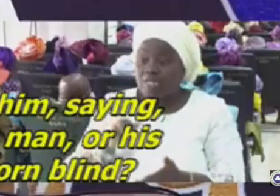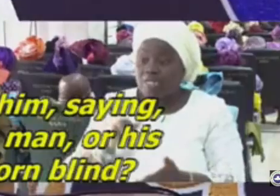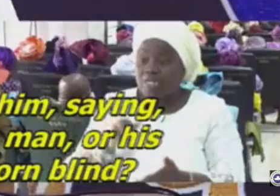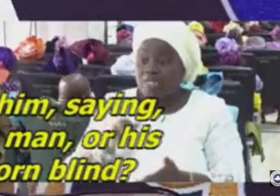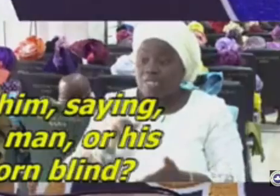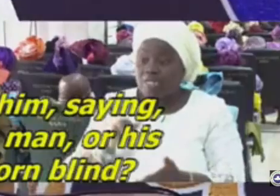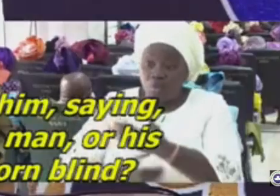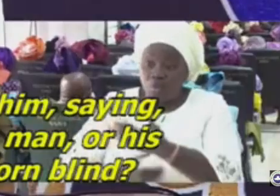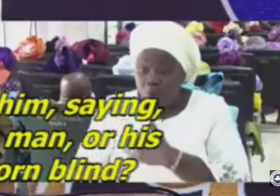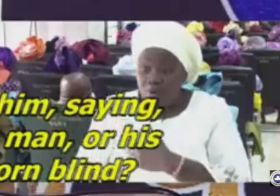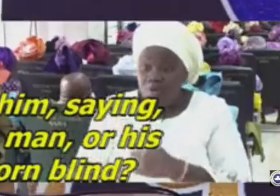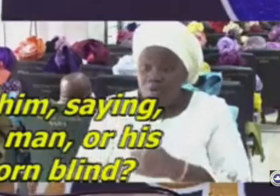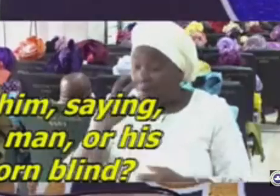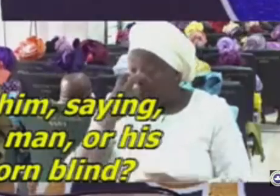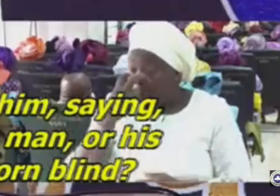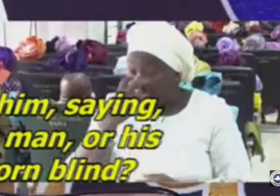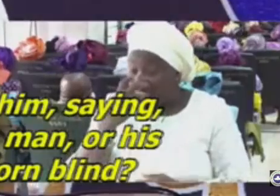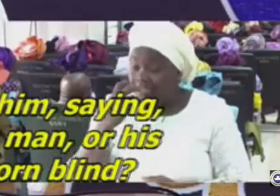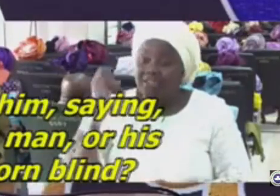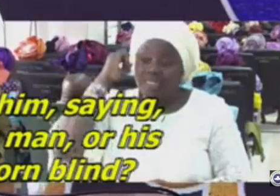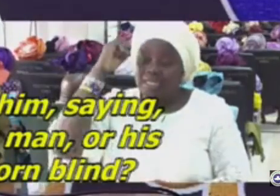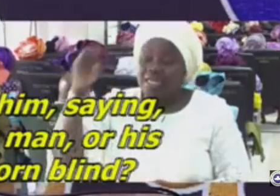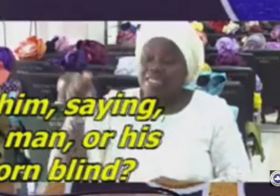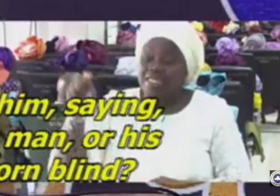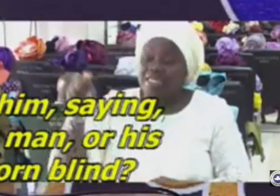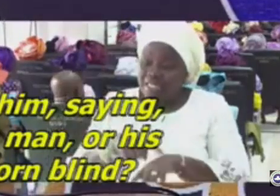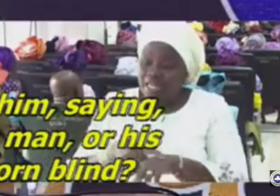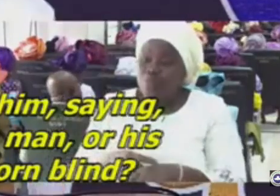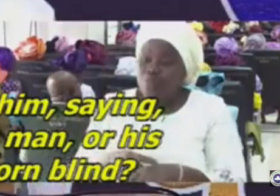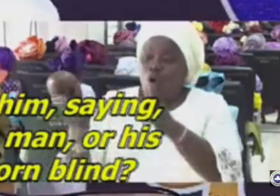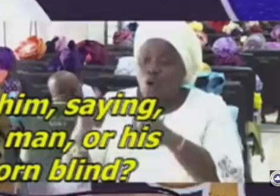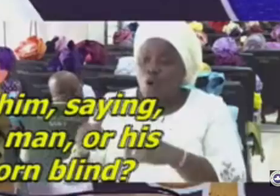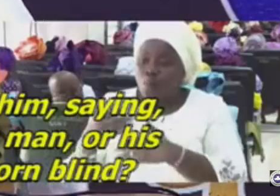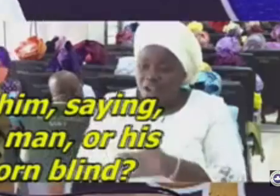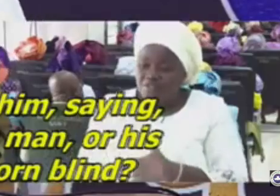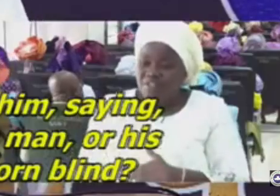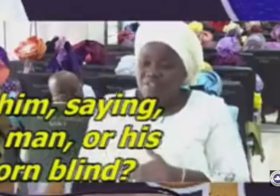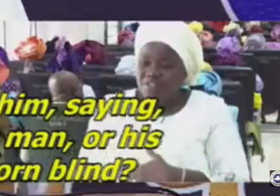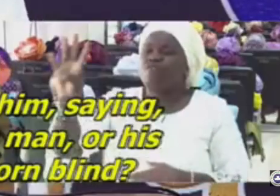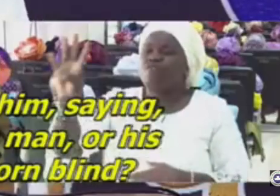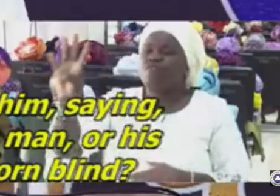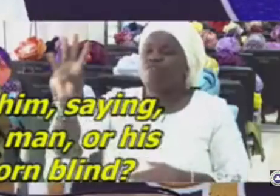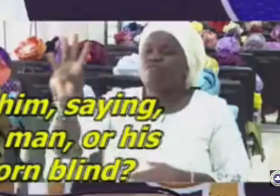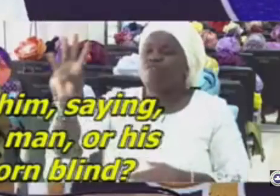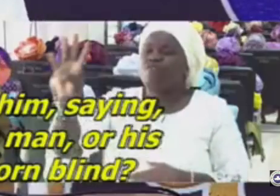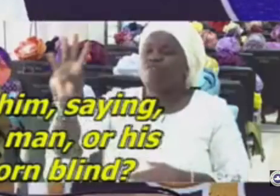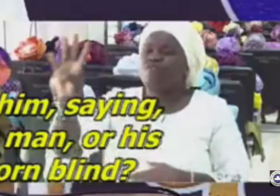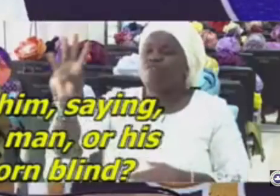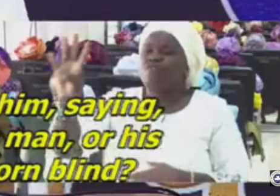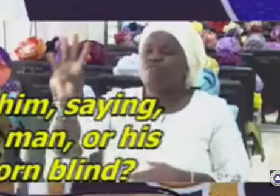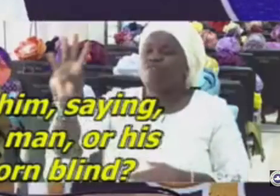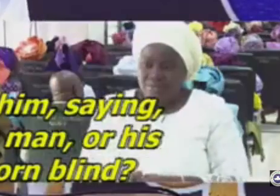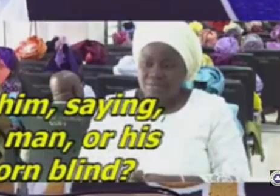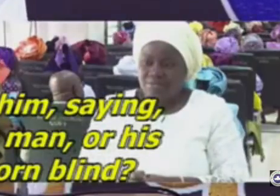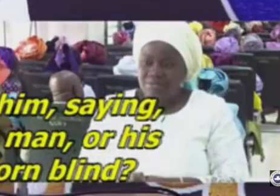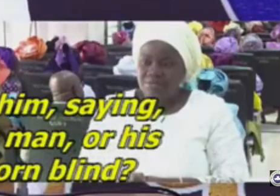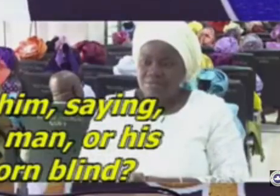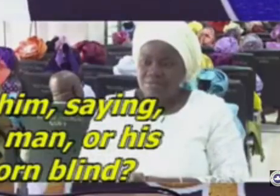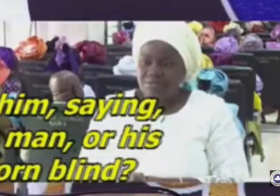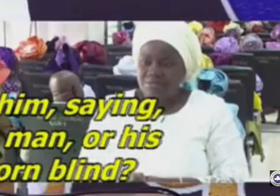man, there's an acceptable year. I have a feeling deep within me that this might be